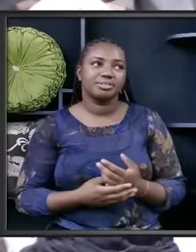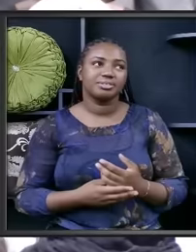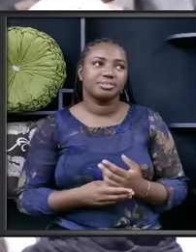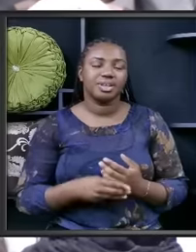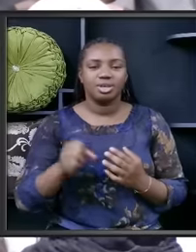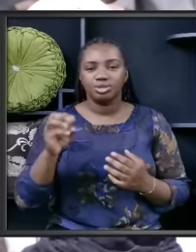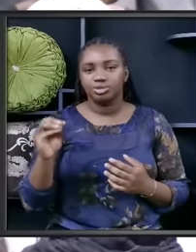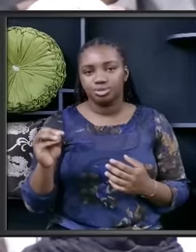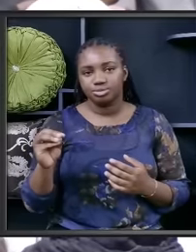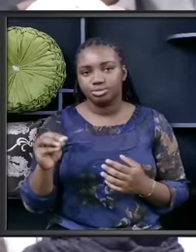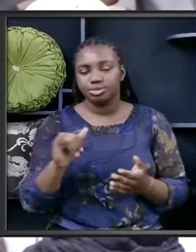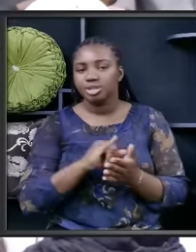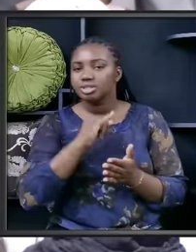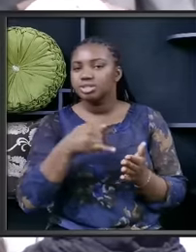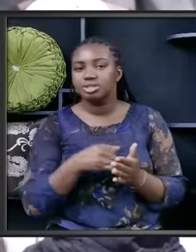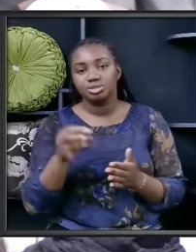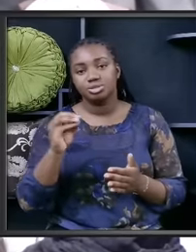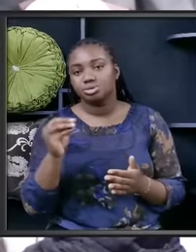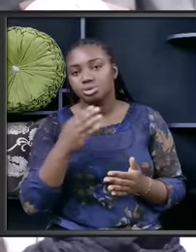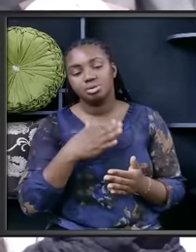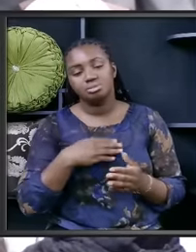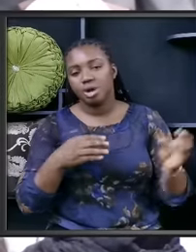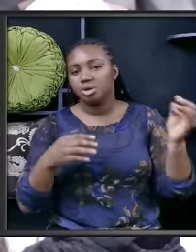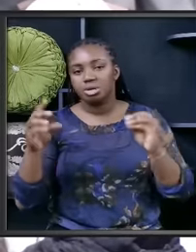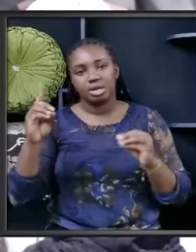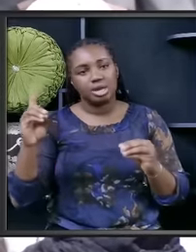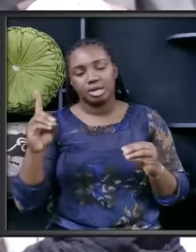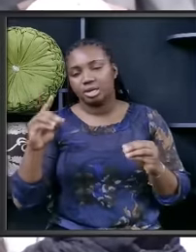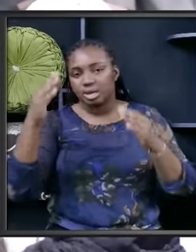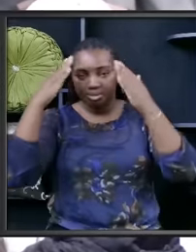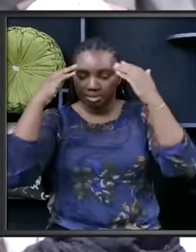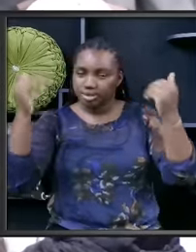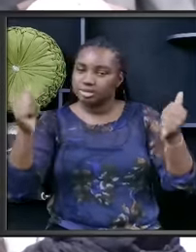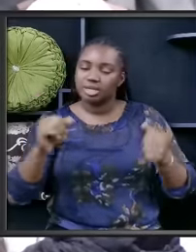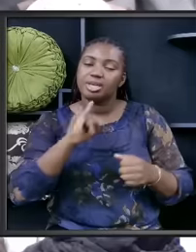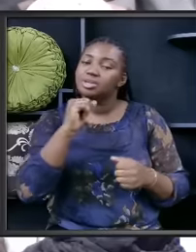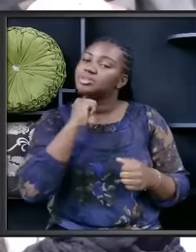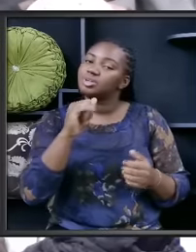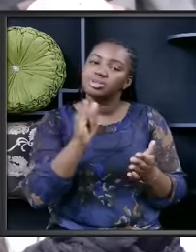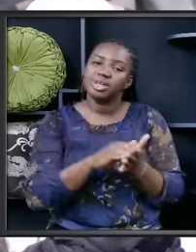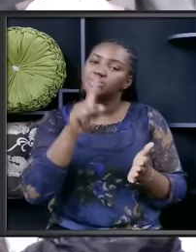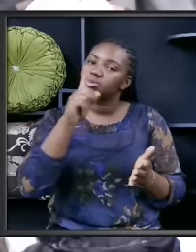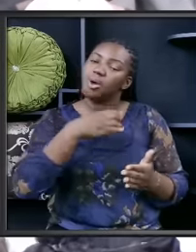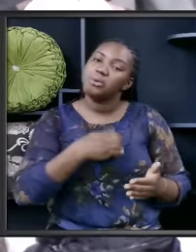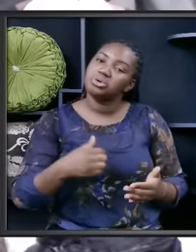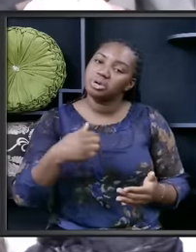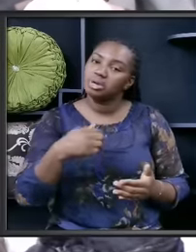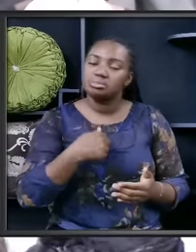So, so that is it. Of ordinary president, no be that one. They hungry me and my children. No, if I remember them. So